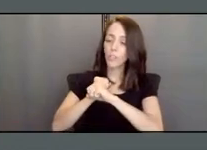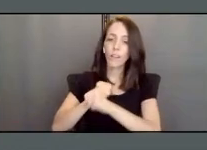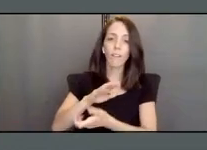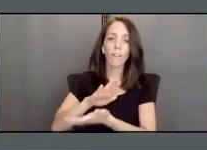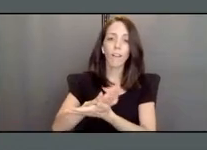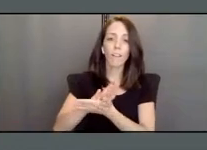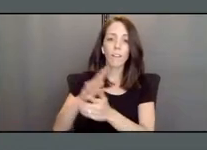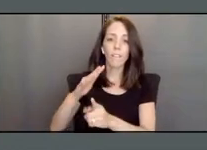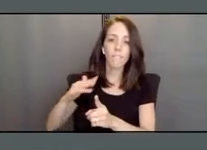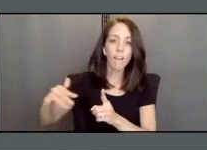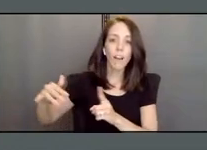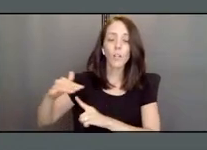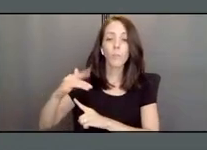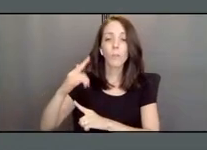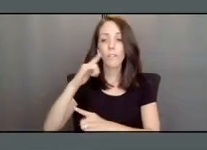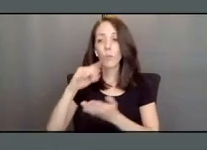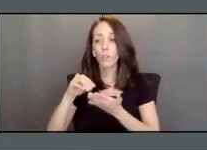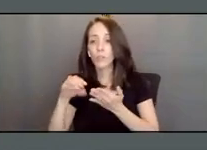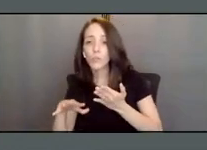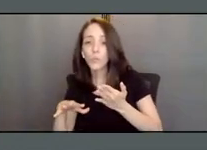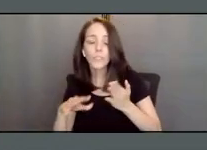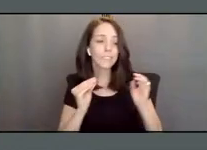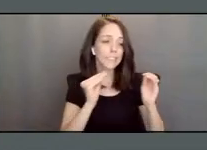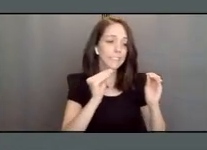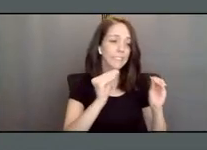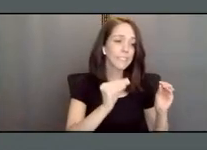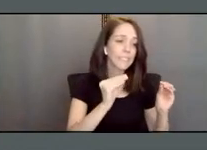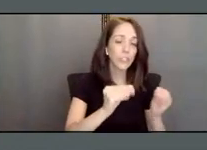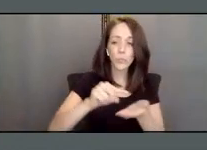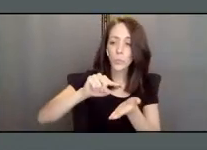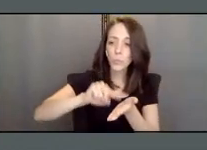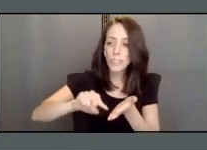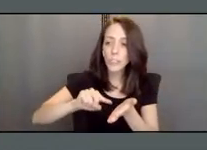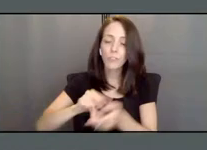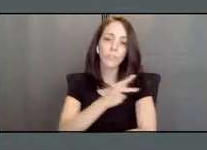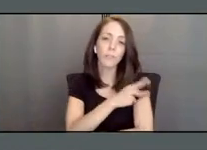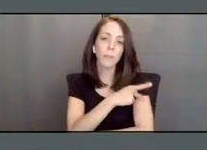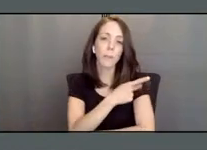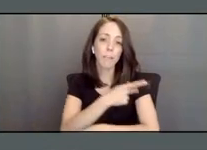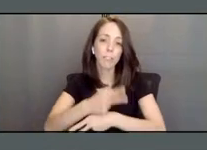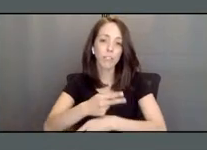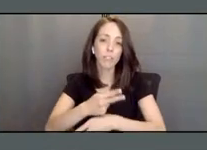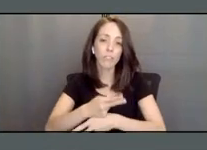learning, teaching, research, patient care, and community service. Next slide.